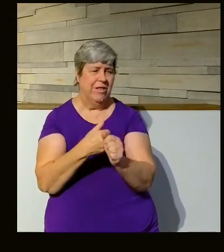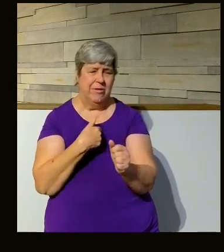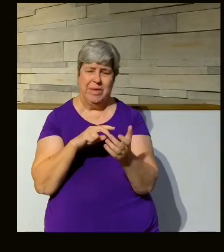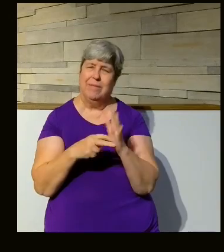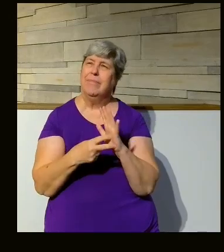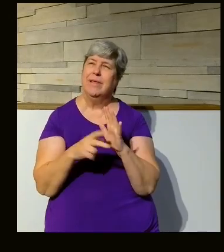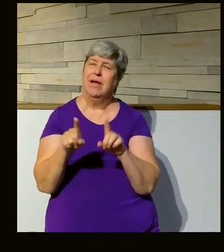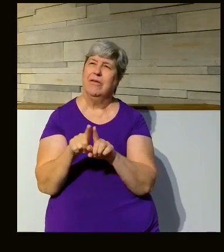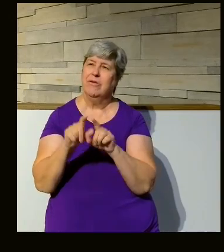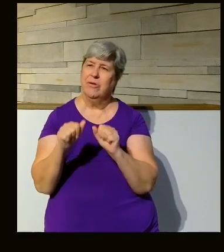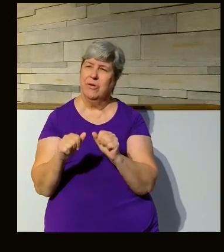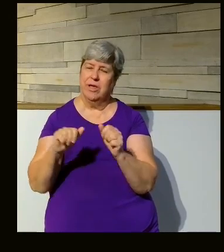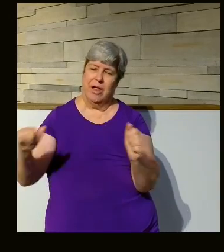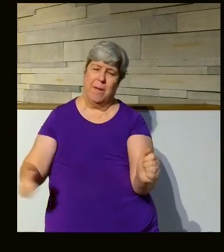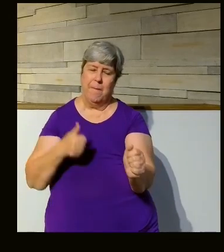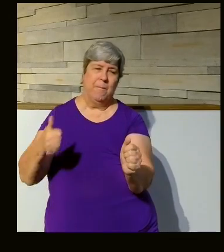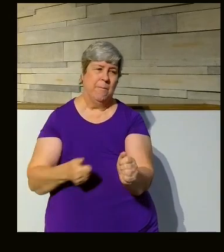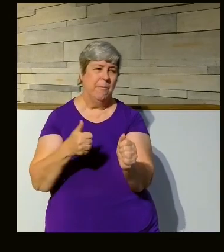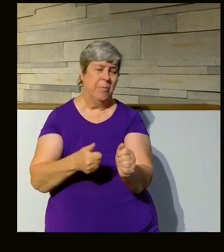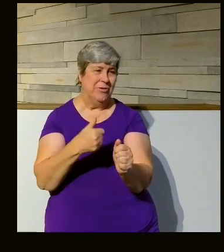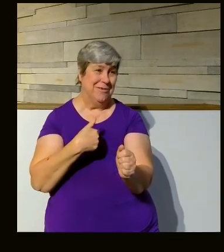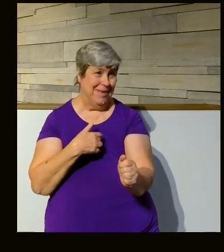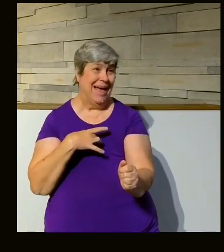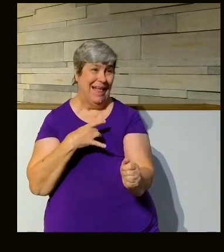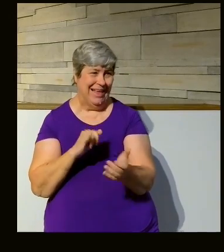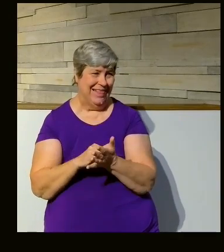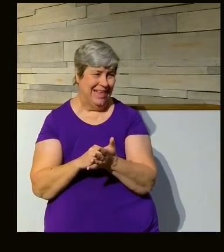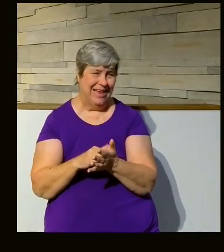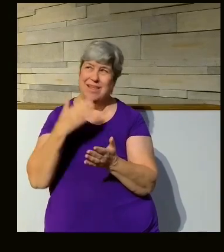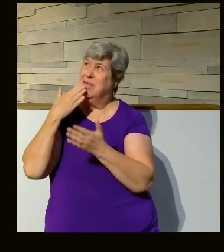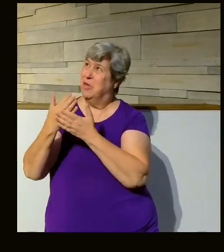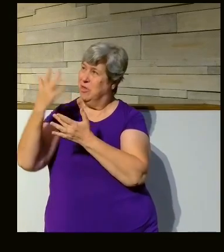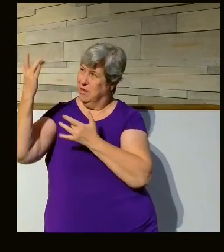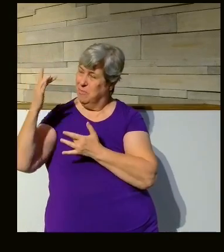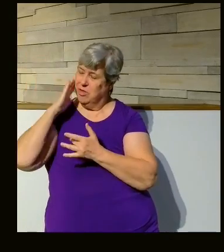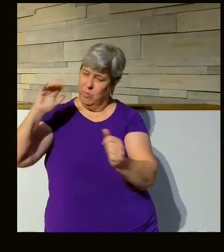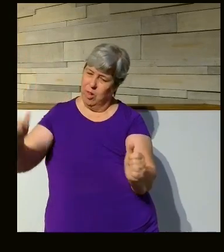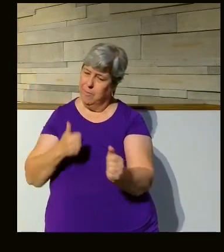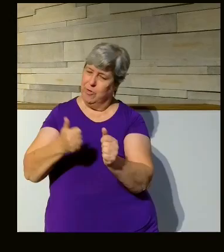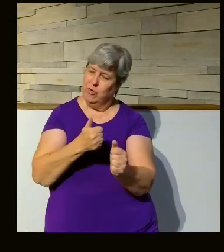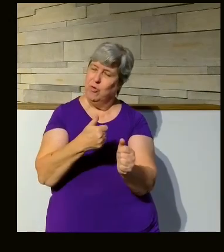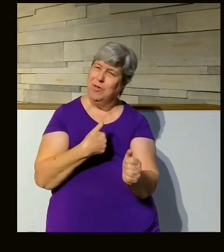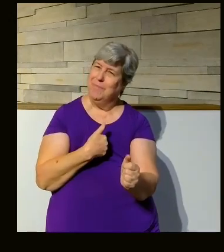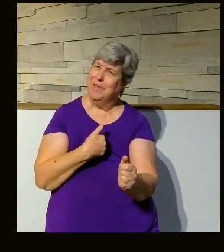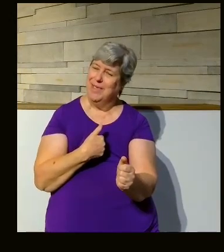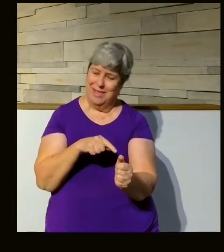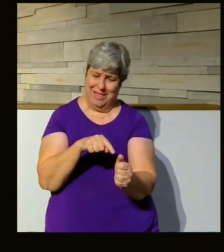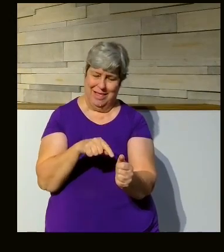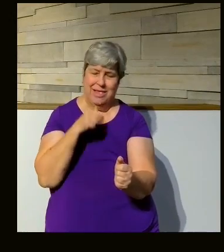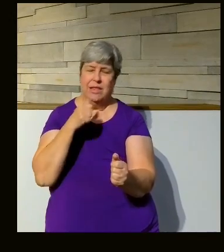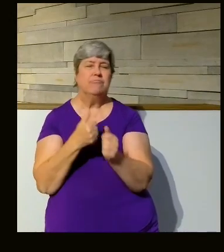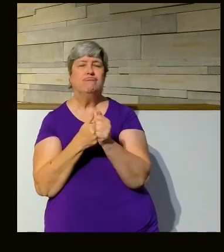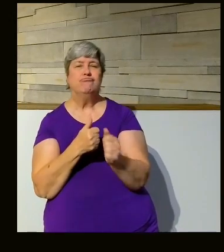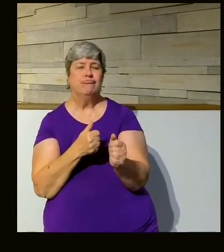also be translated as pursue. I like to say it that way. Surely goodness and mercy, it's going to pursue me. It's not just